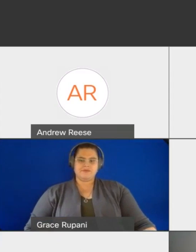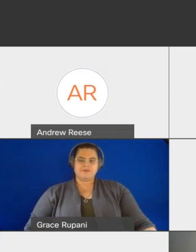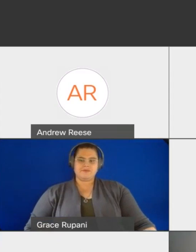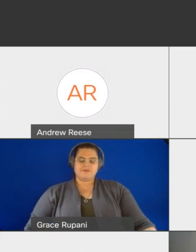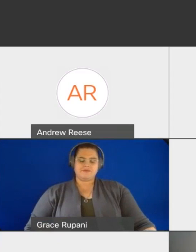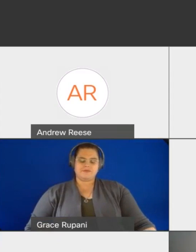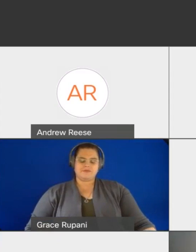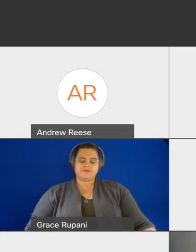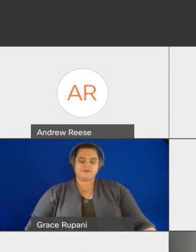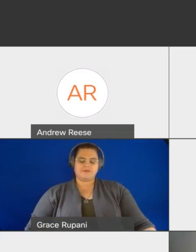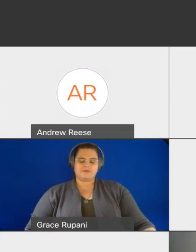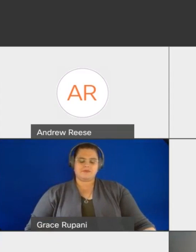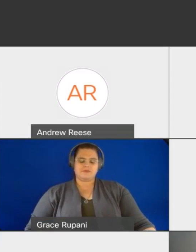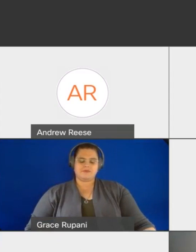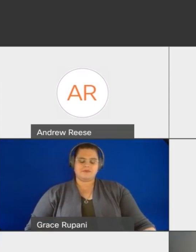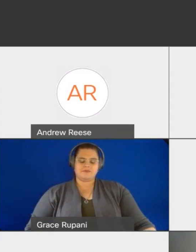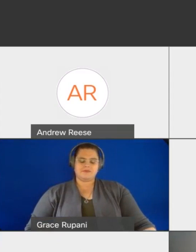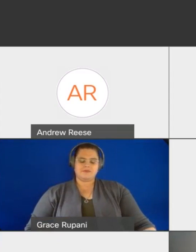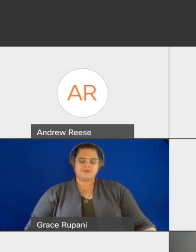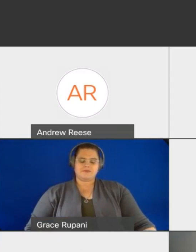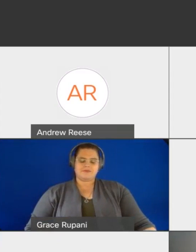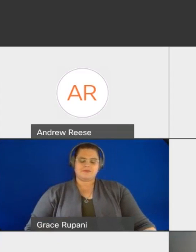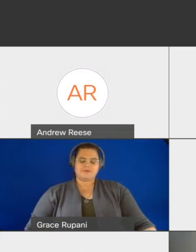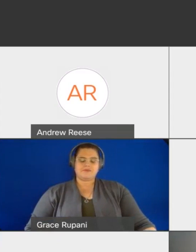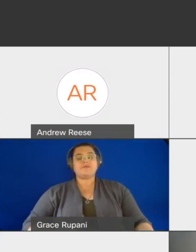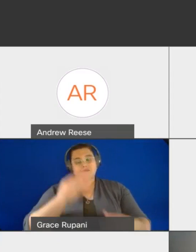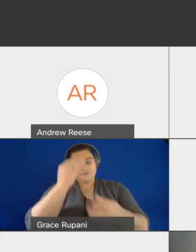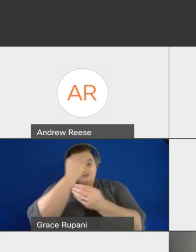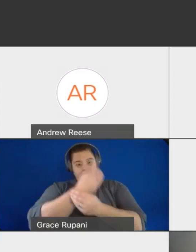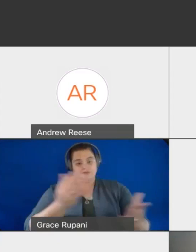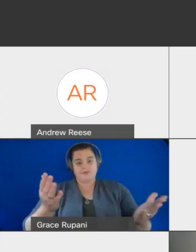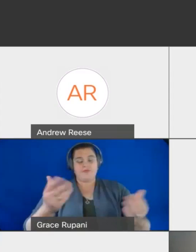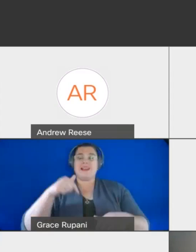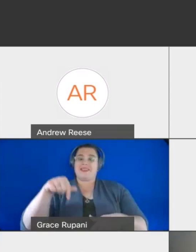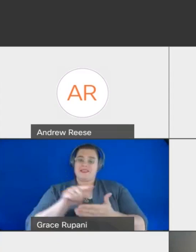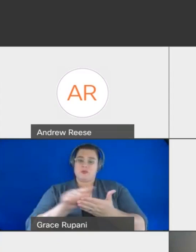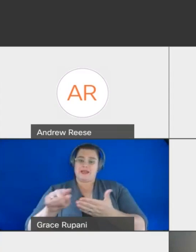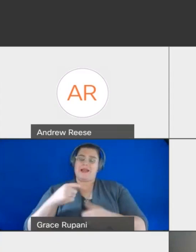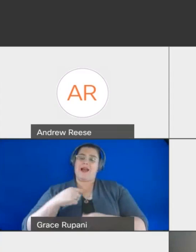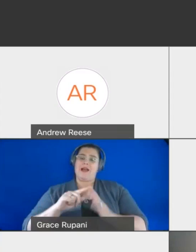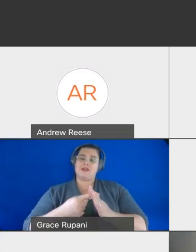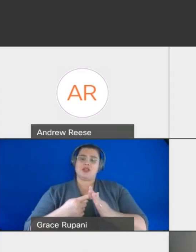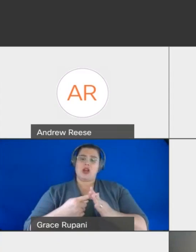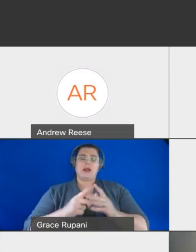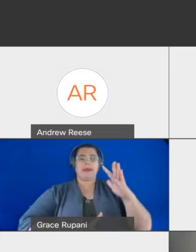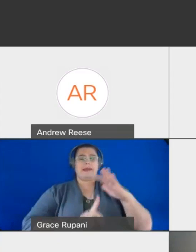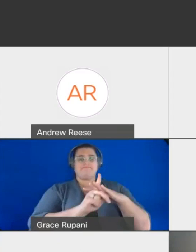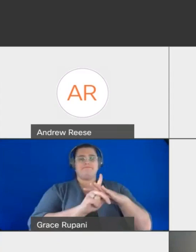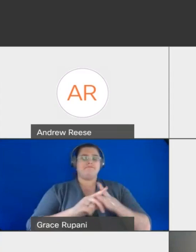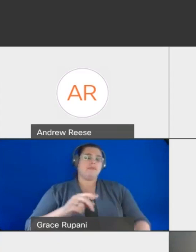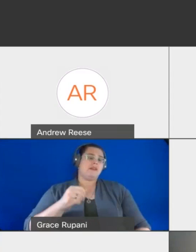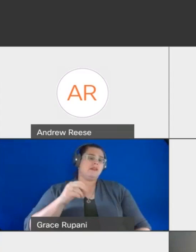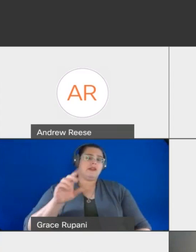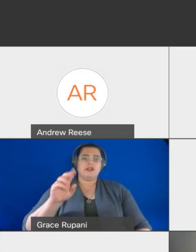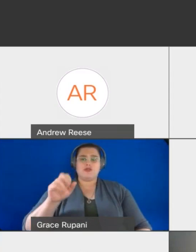I began to do some drop-in visits this week with our provider agencies, both